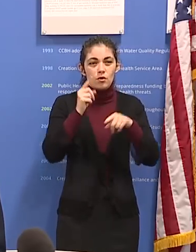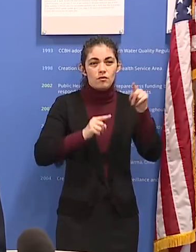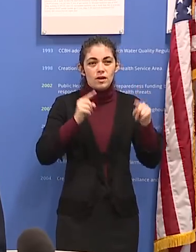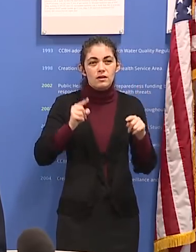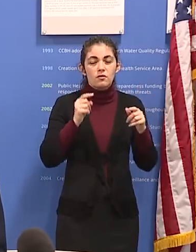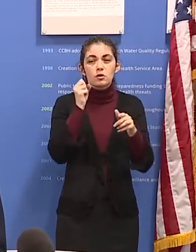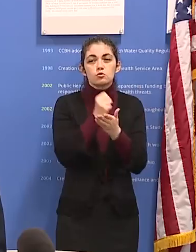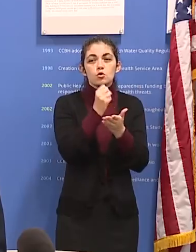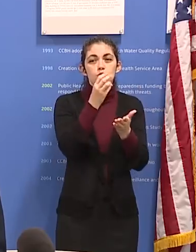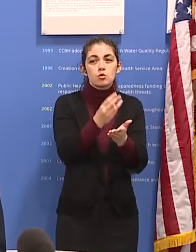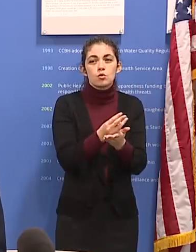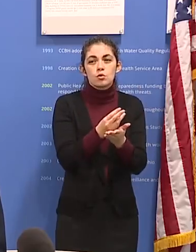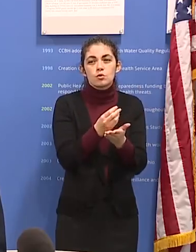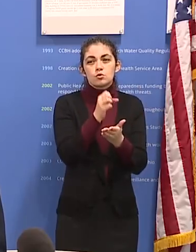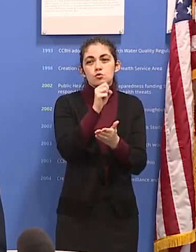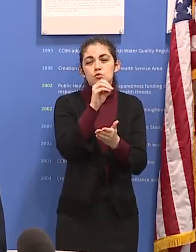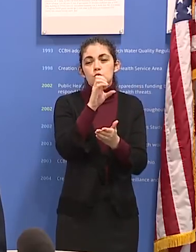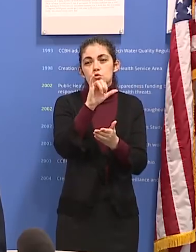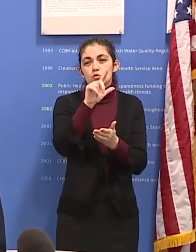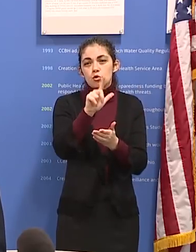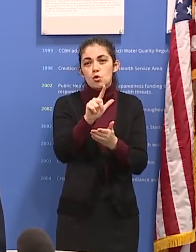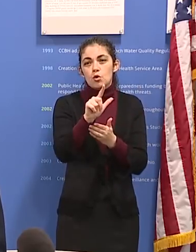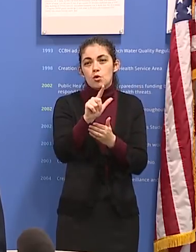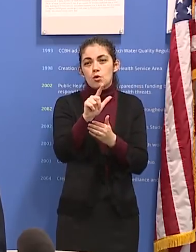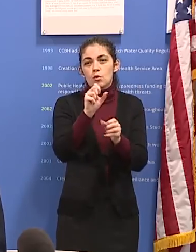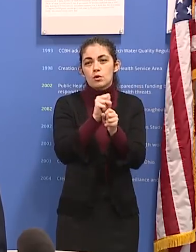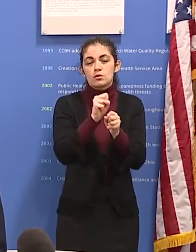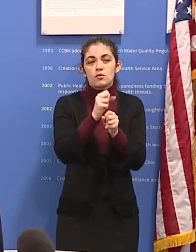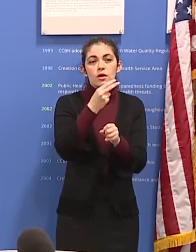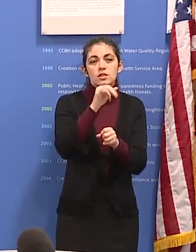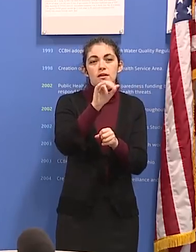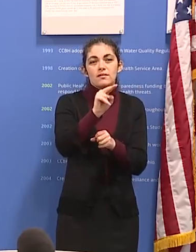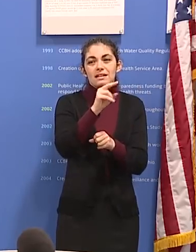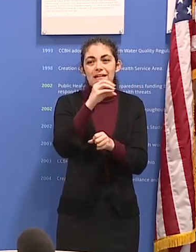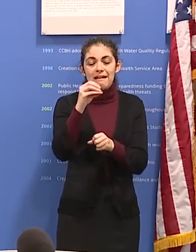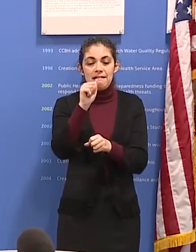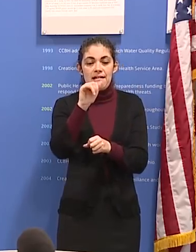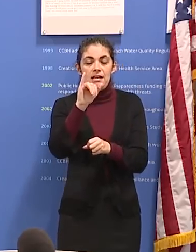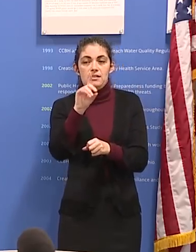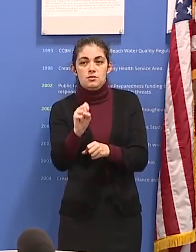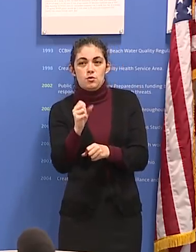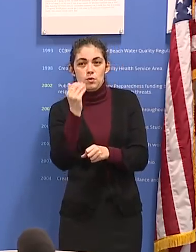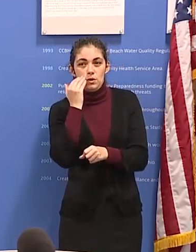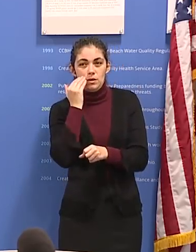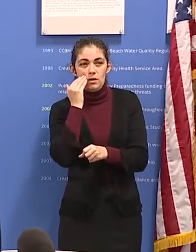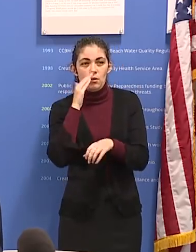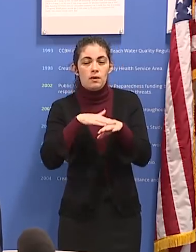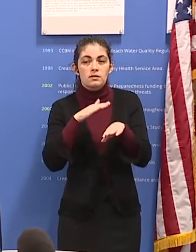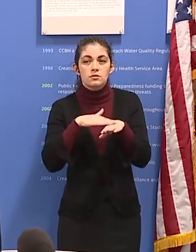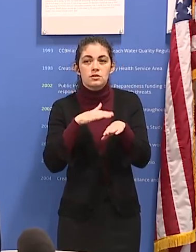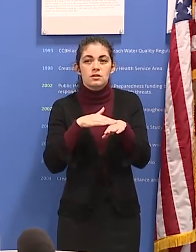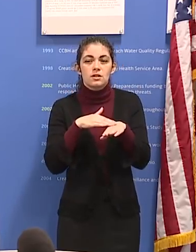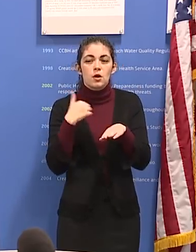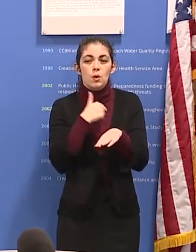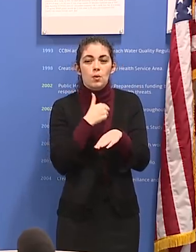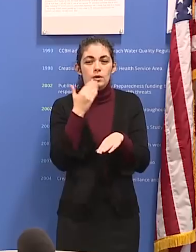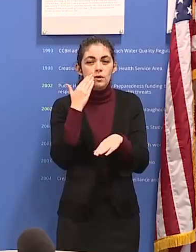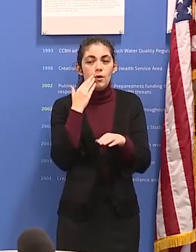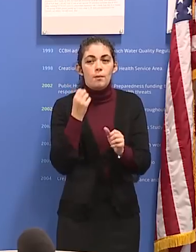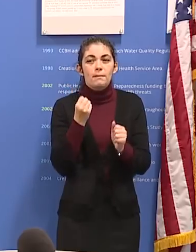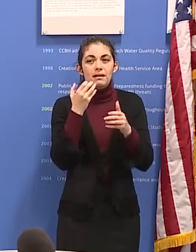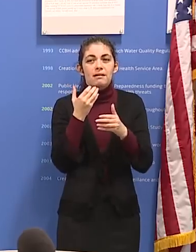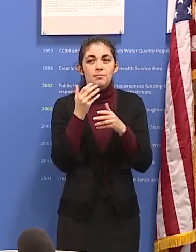social services for over 3,000 people living with HIV and AIDS. And so what we know, the cautionary tale, as we hear from Planning